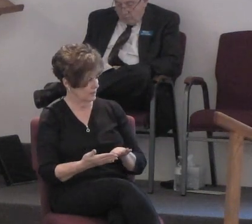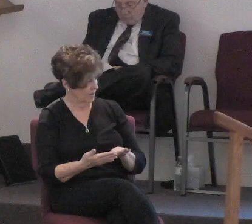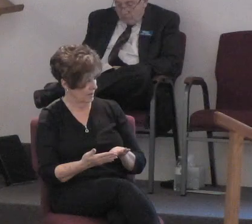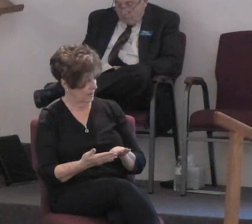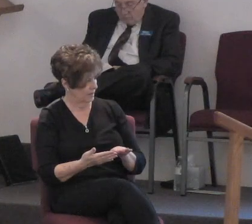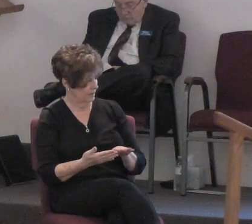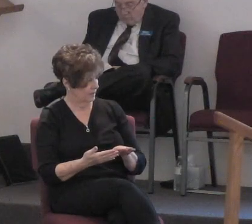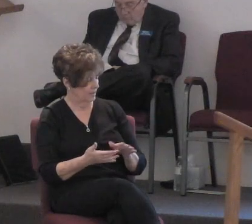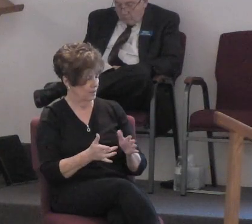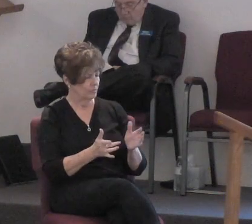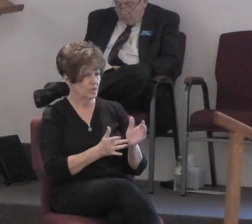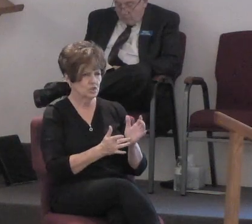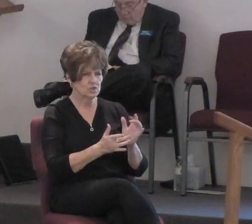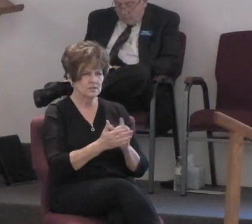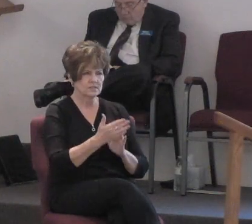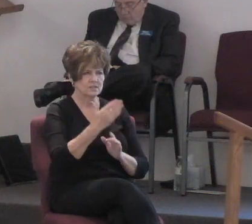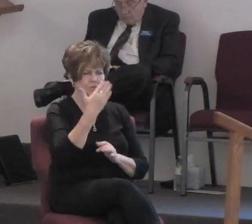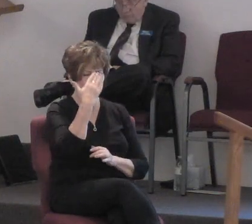was.